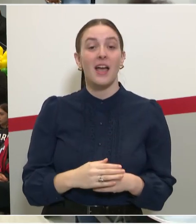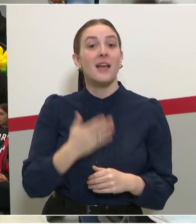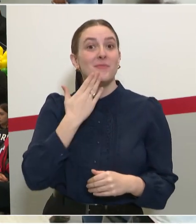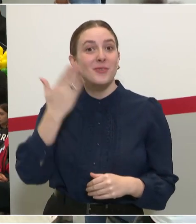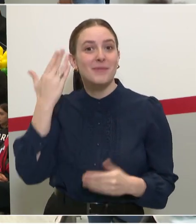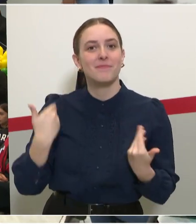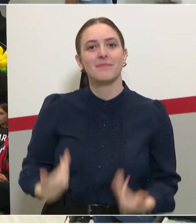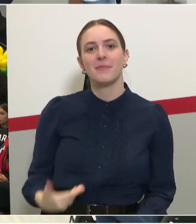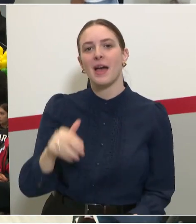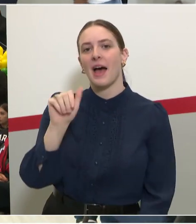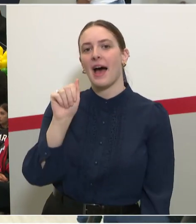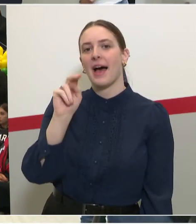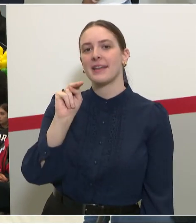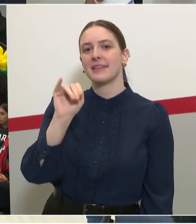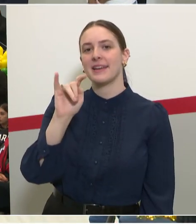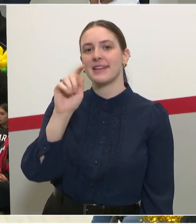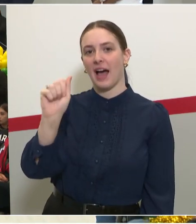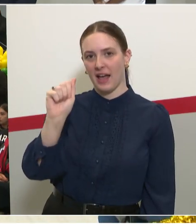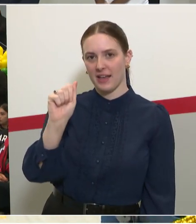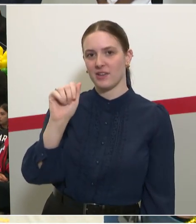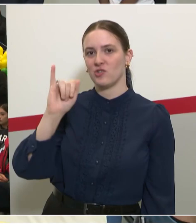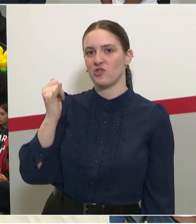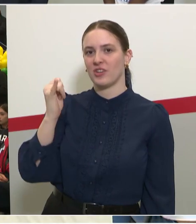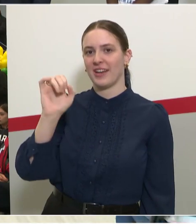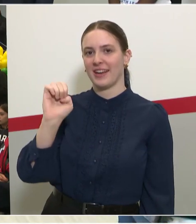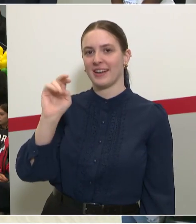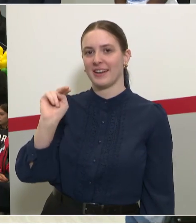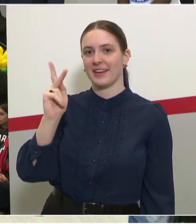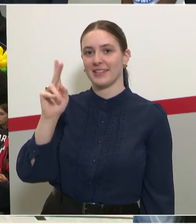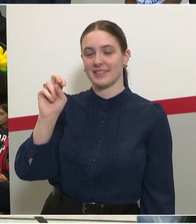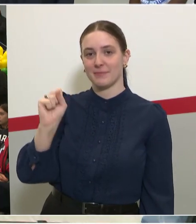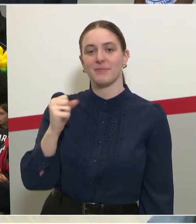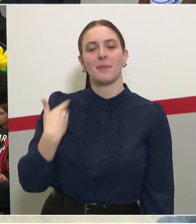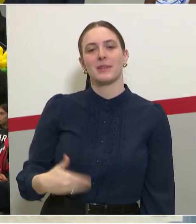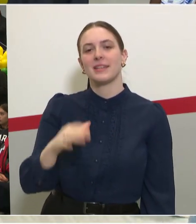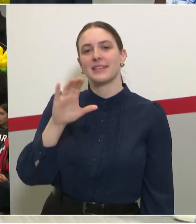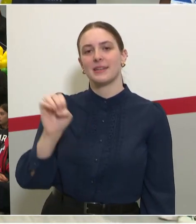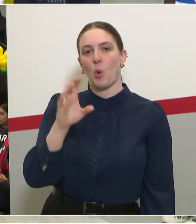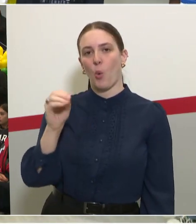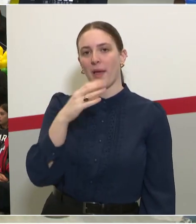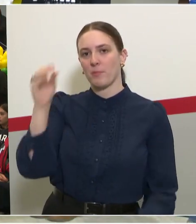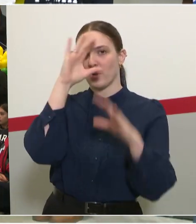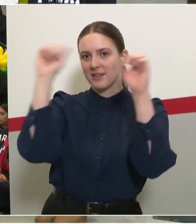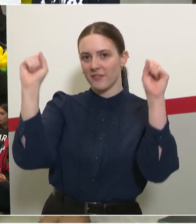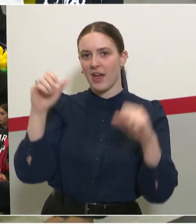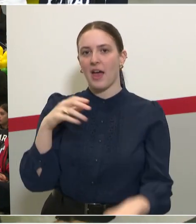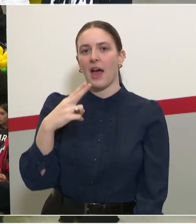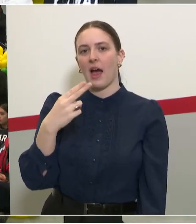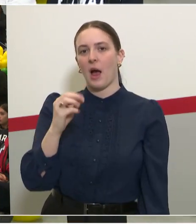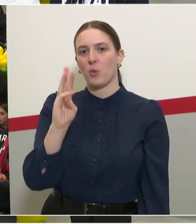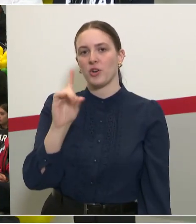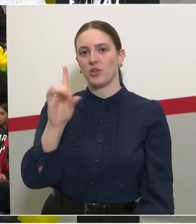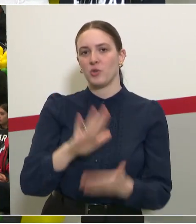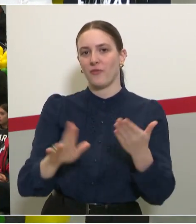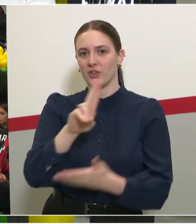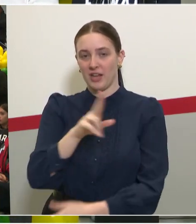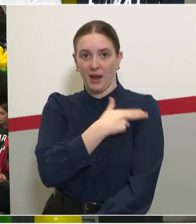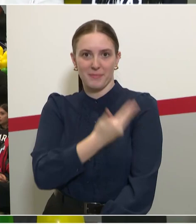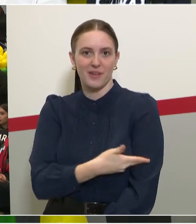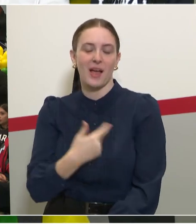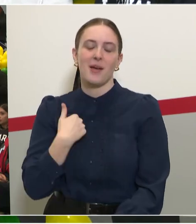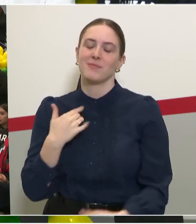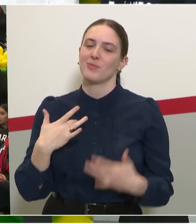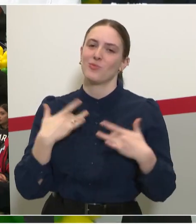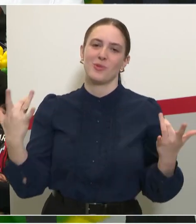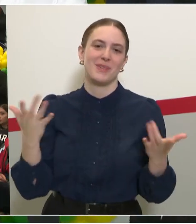Jenkins, and I am the CEO and president of Howard University Hospital. I'm delighted to be here to participate in this wonderful event on the